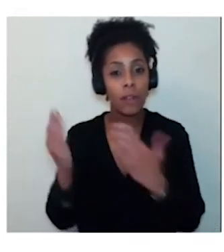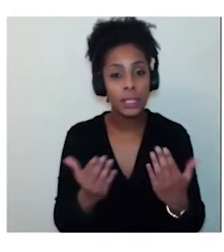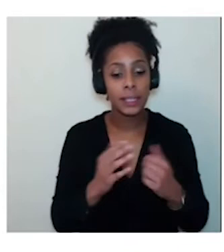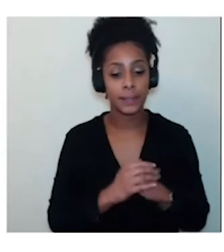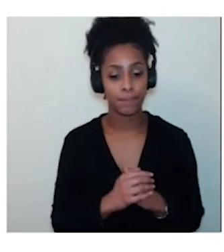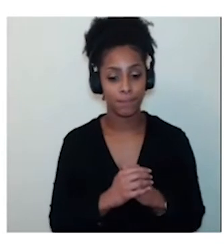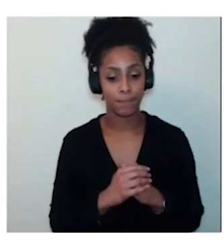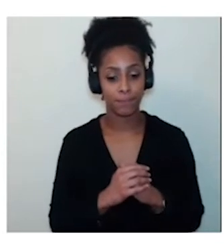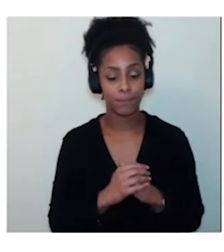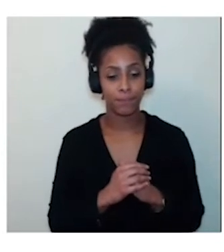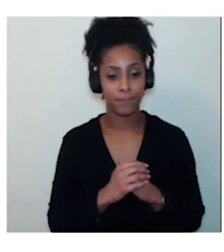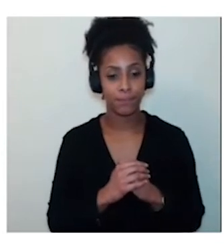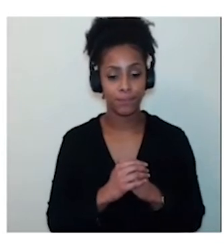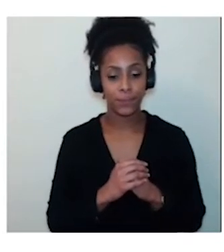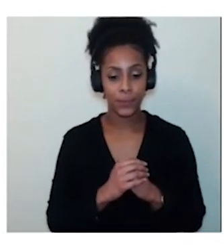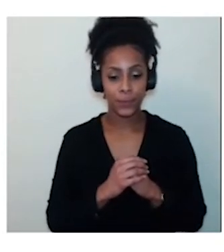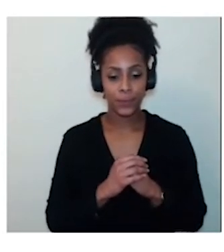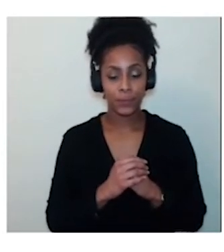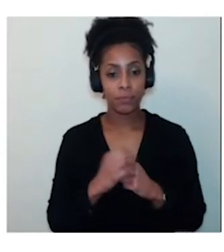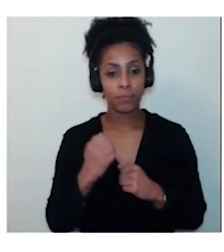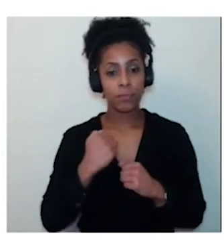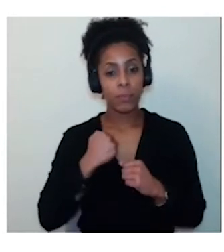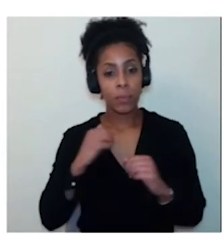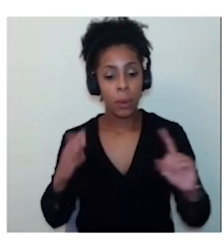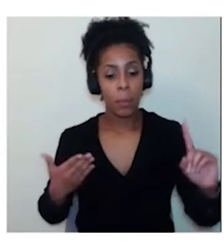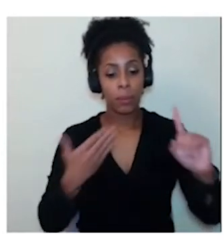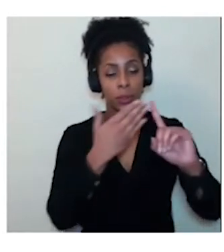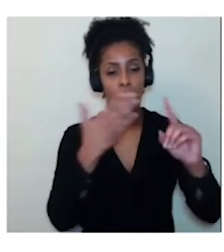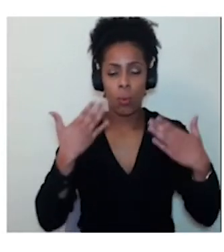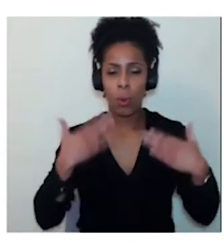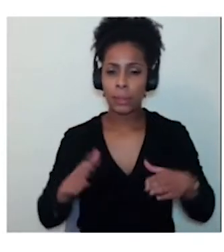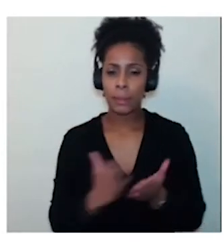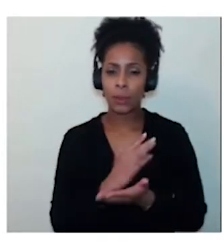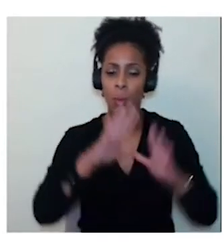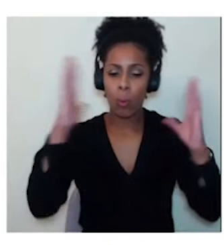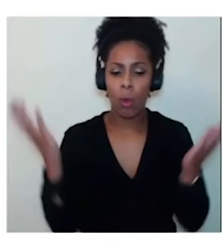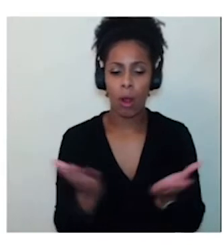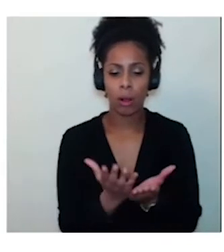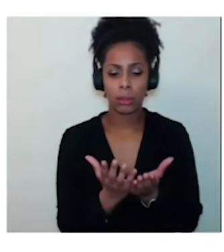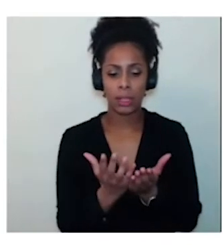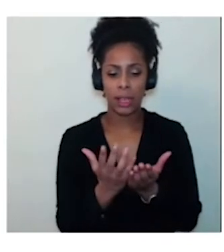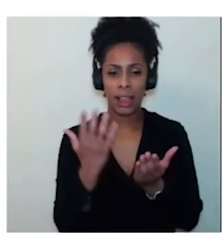to fill the world with emotion through the power of creativity and technology.